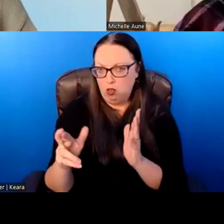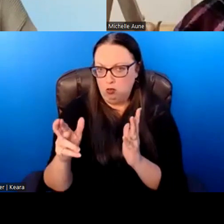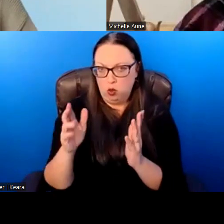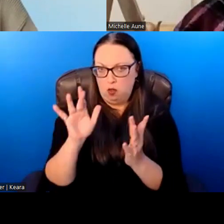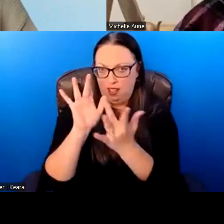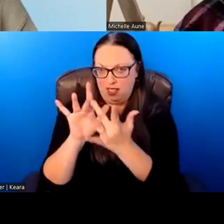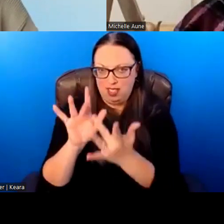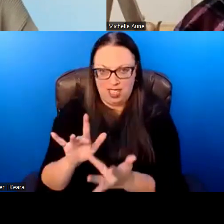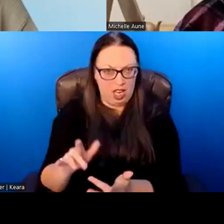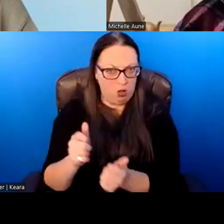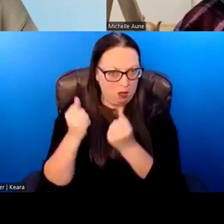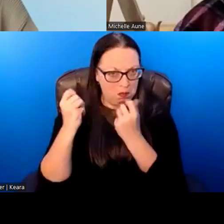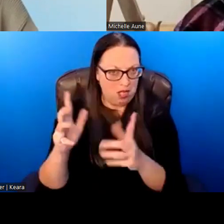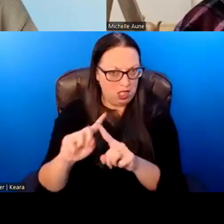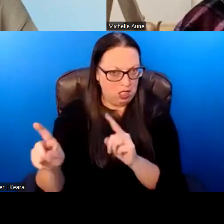that's handled?